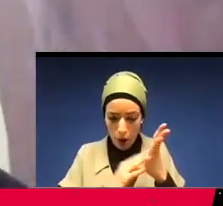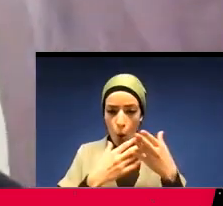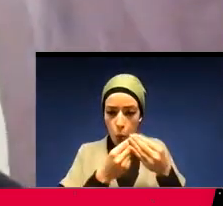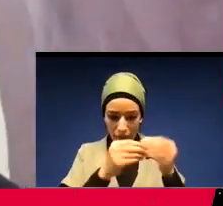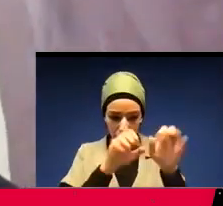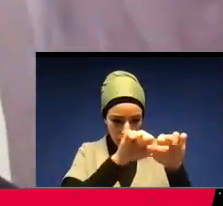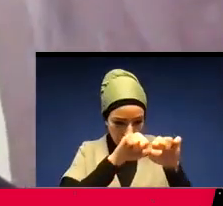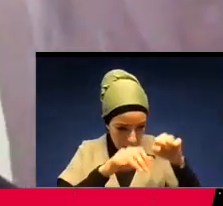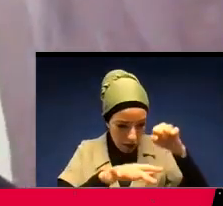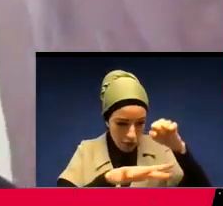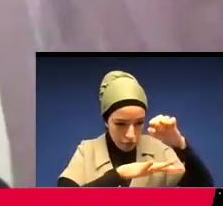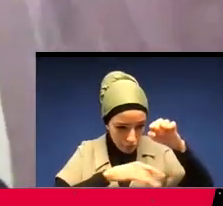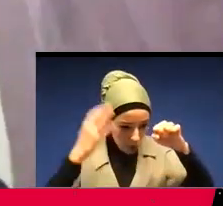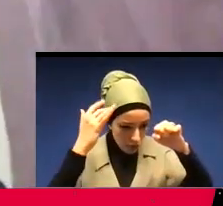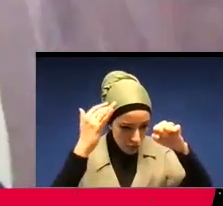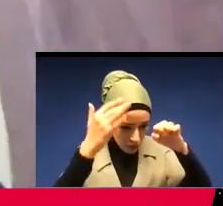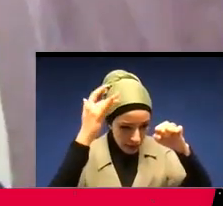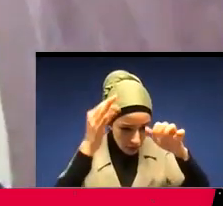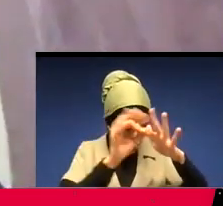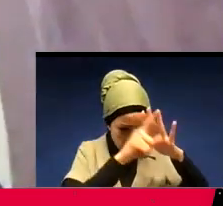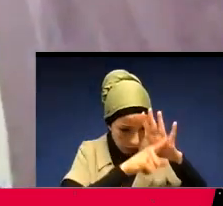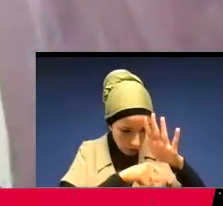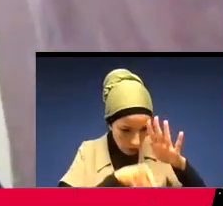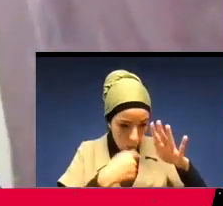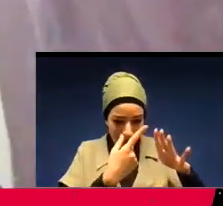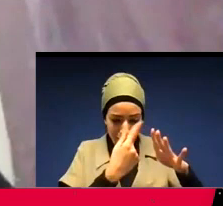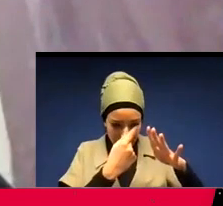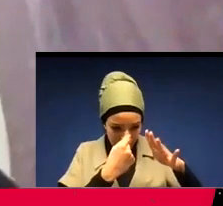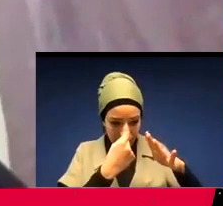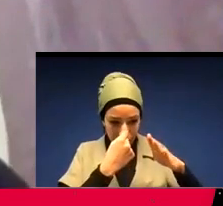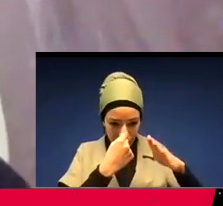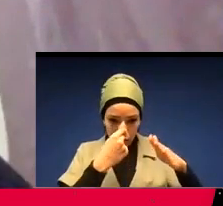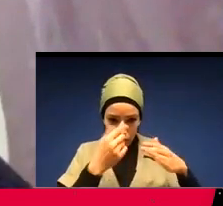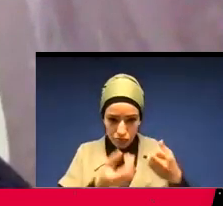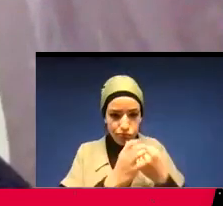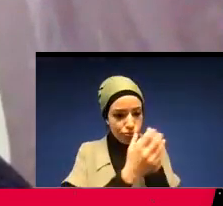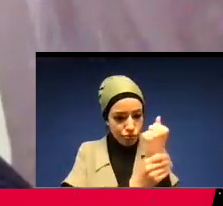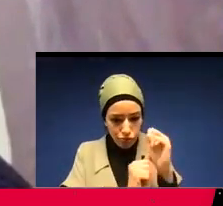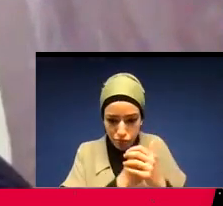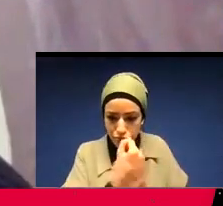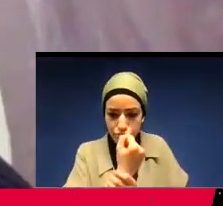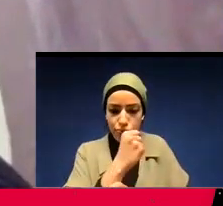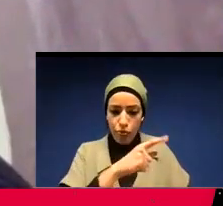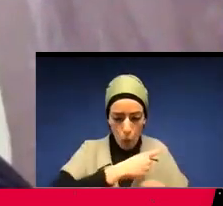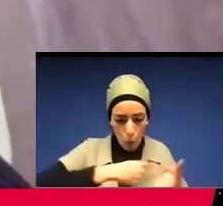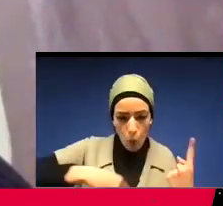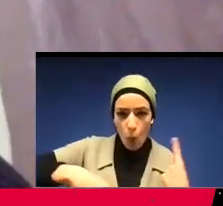kind of principles that underpin it, right? Mm. We unlock the potential